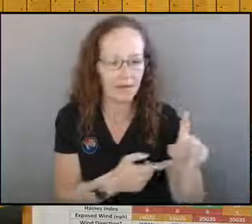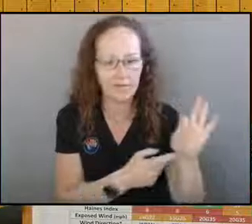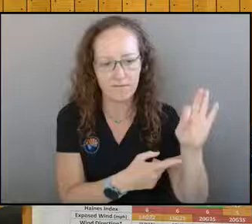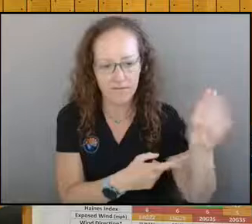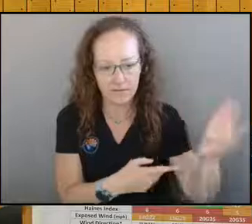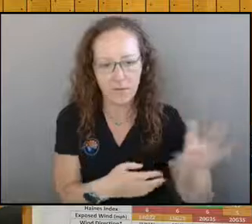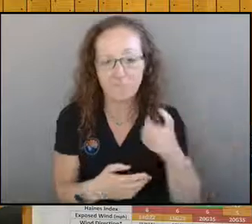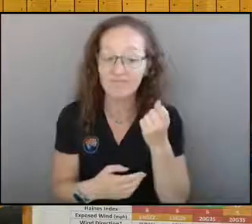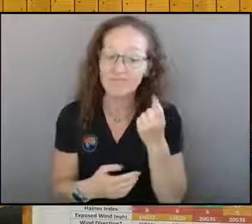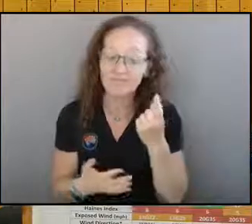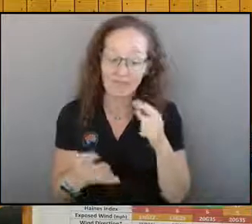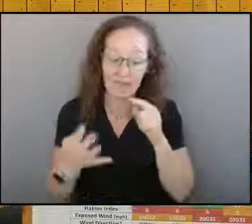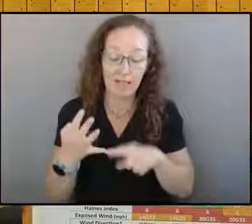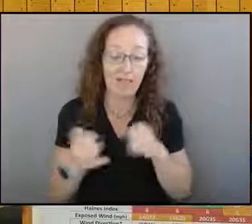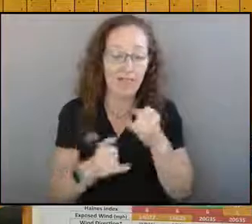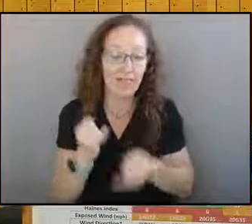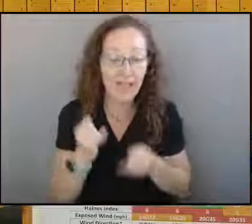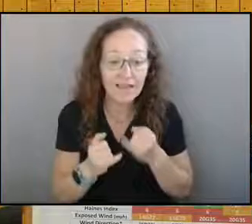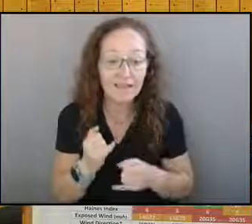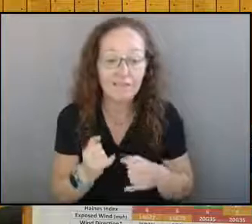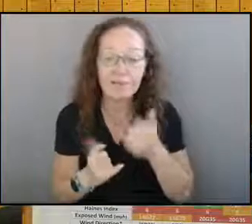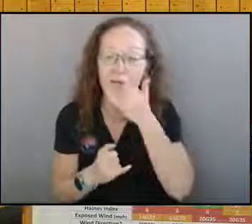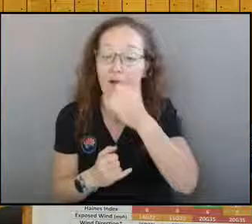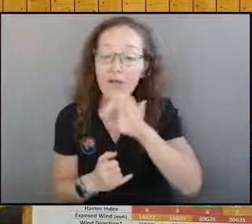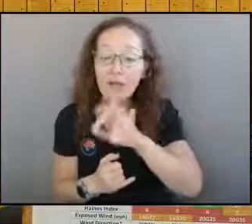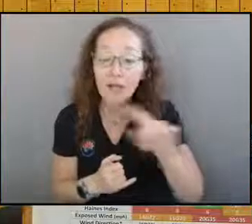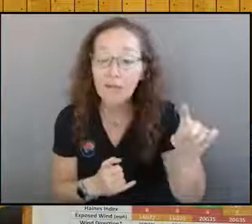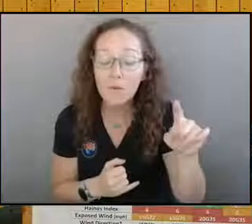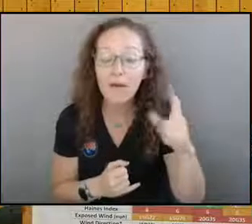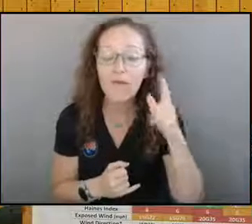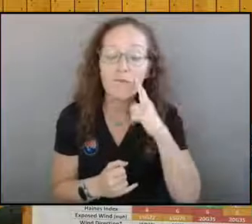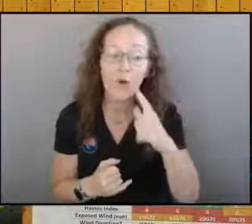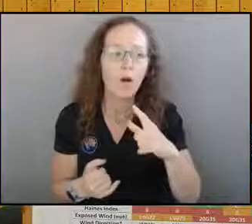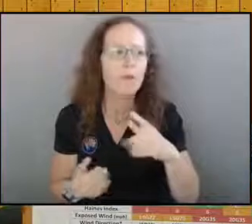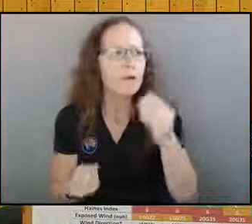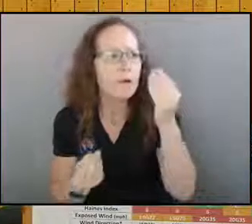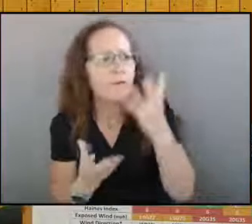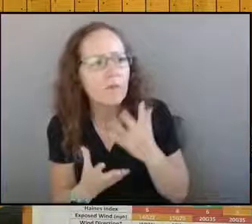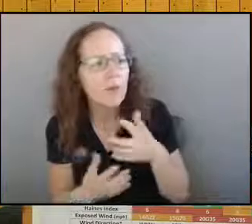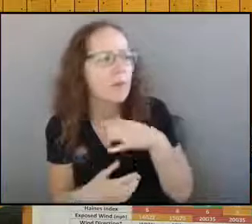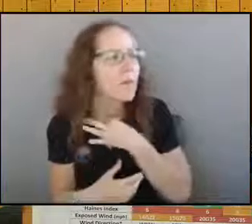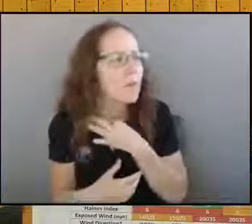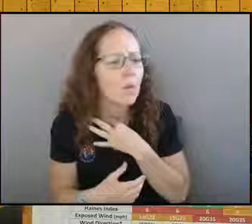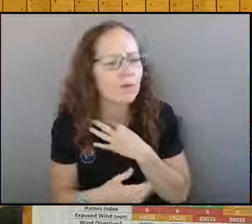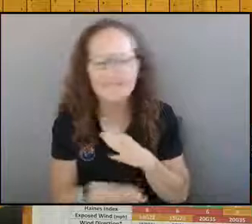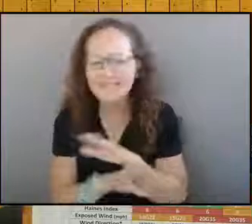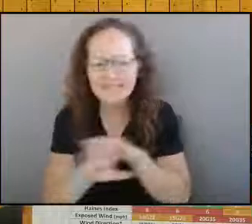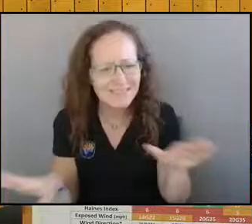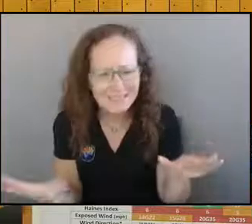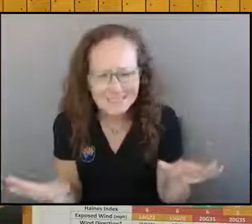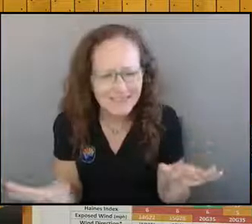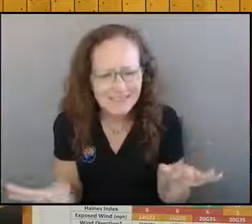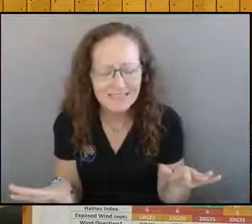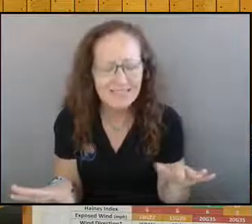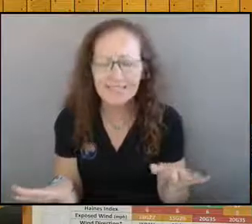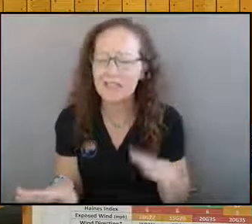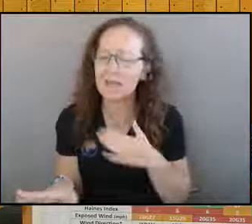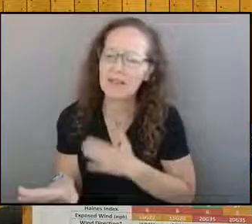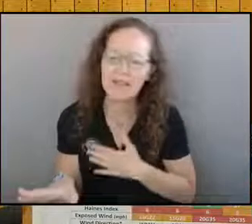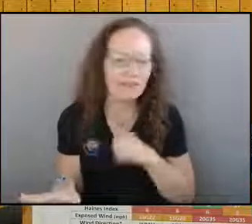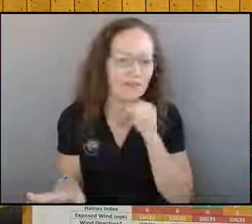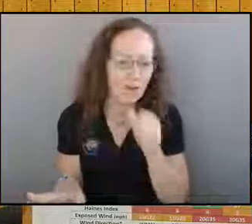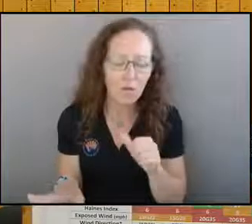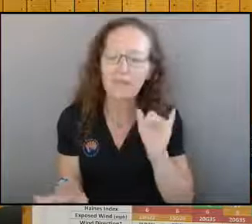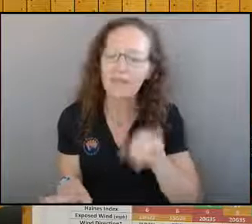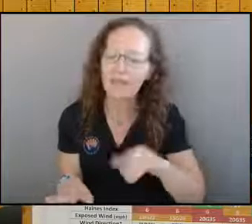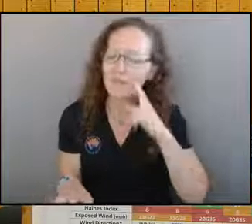information hotline. Please don't treat it as an information hotline. Our dispatchers are busy all the time handling true emergencies.